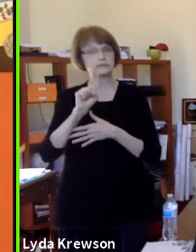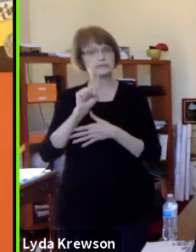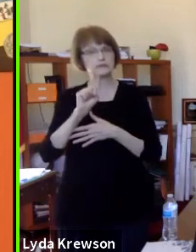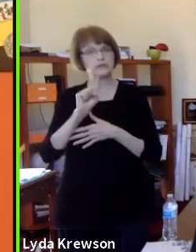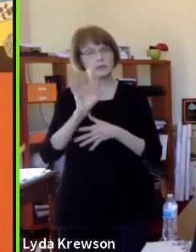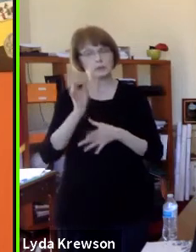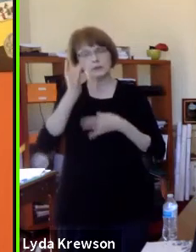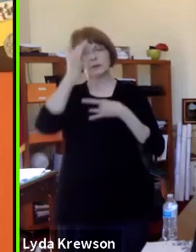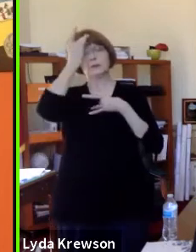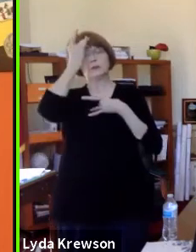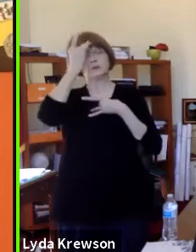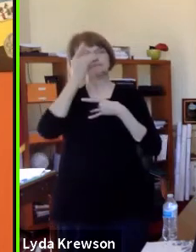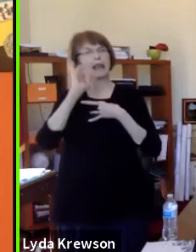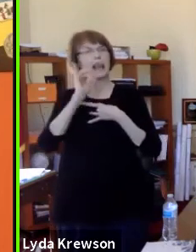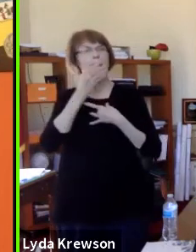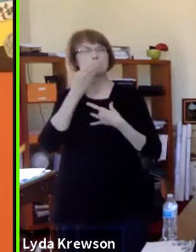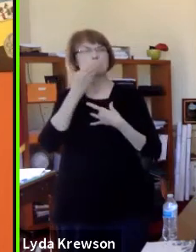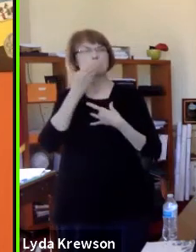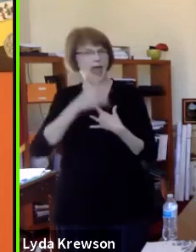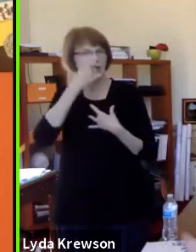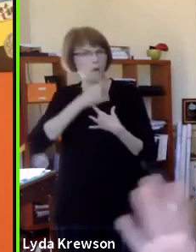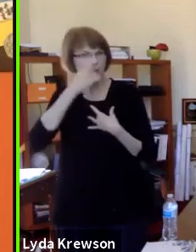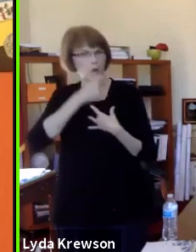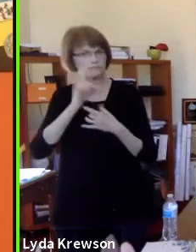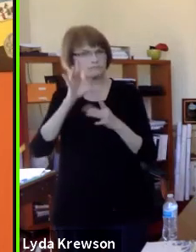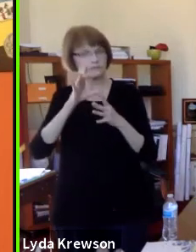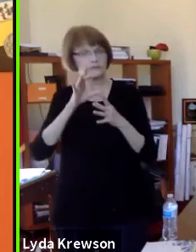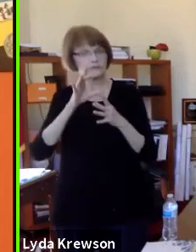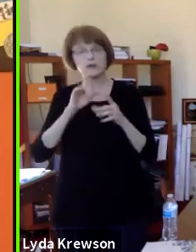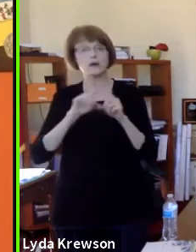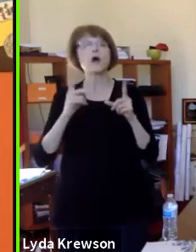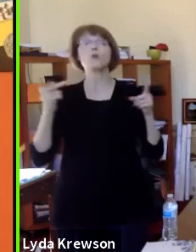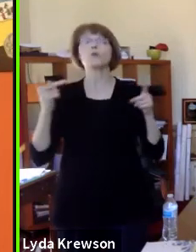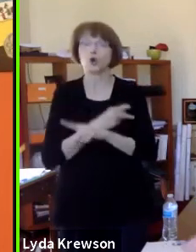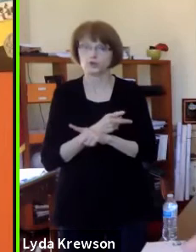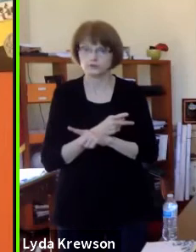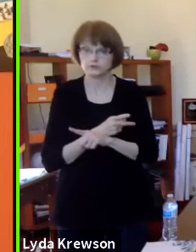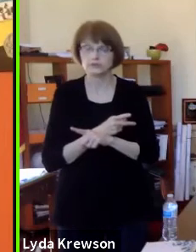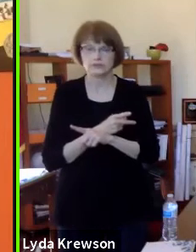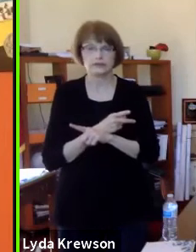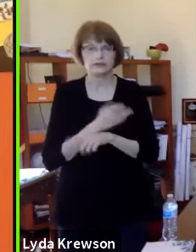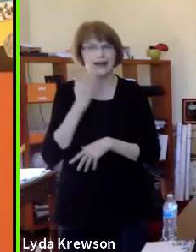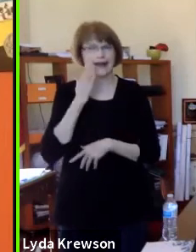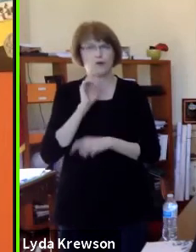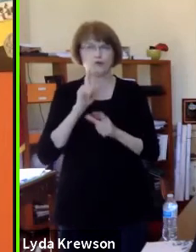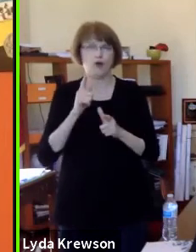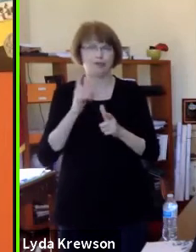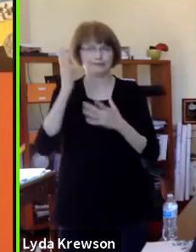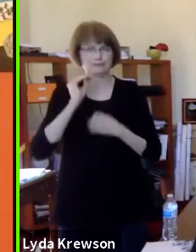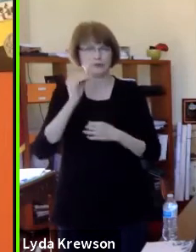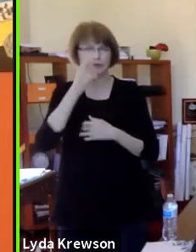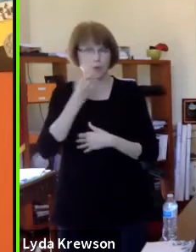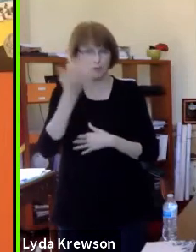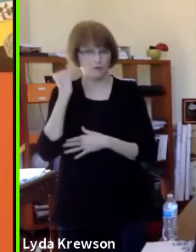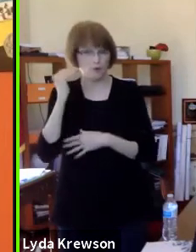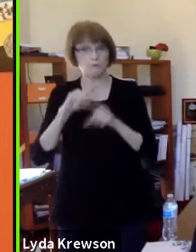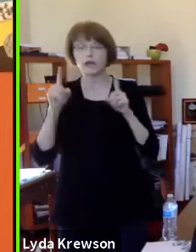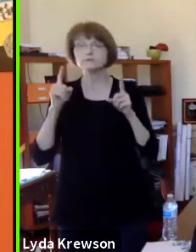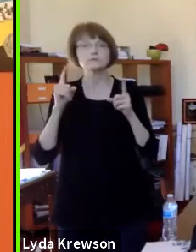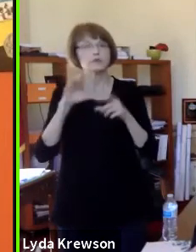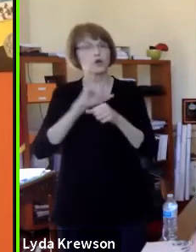really bad cold sometimes, but it's much worse than a regular cold, which I know that you've all had. And you